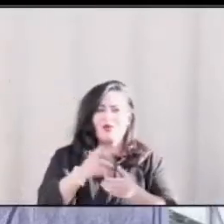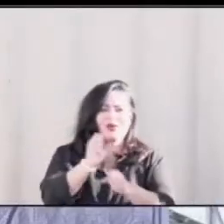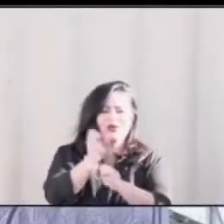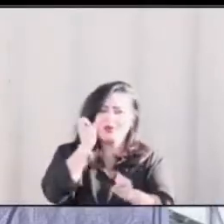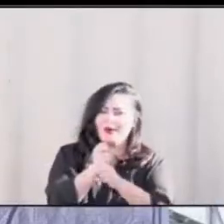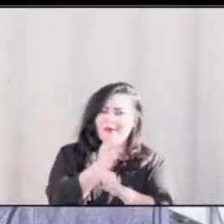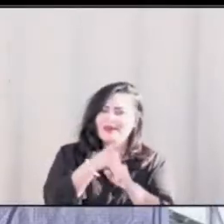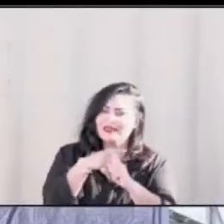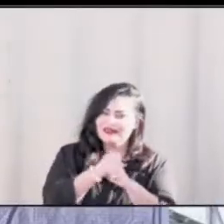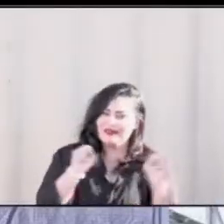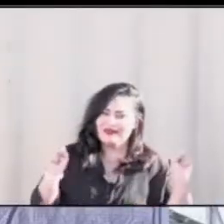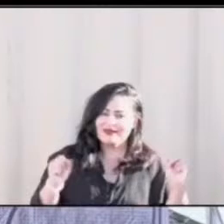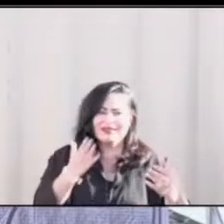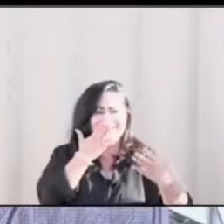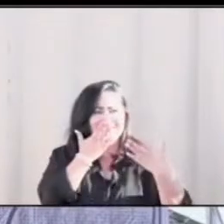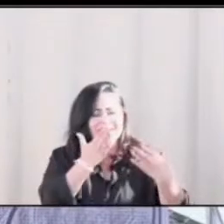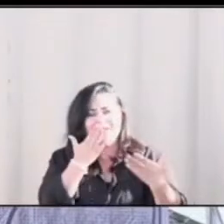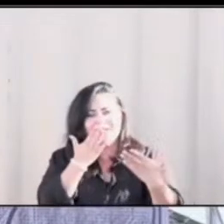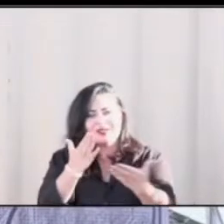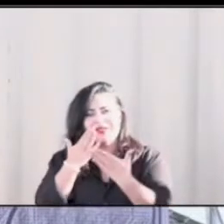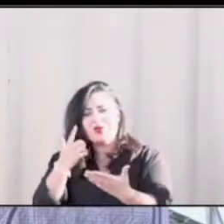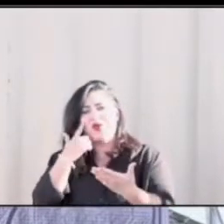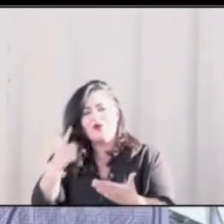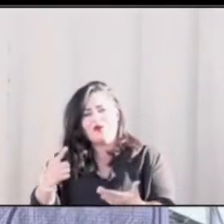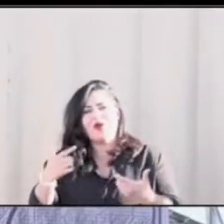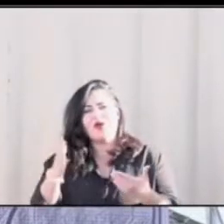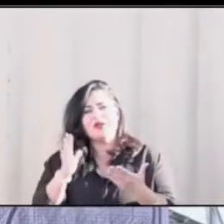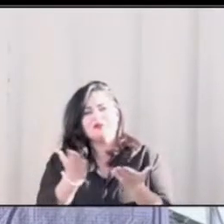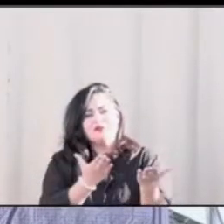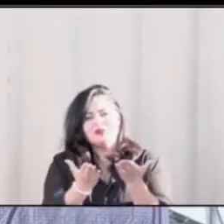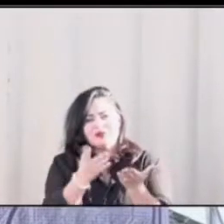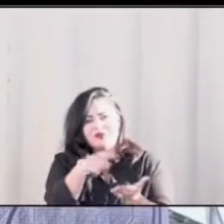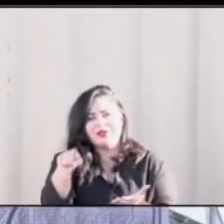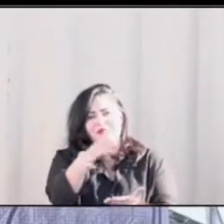safe. Thank you for allowing us to serve the public. Thank you.